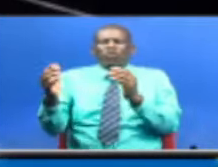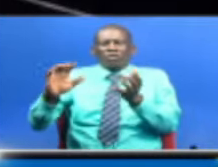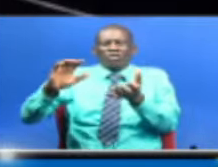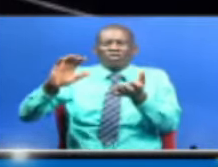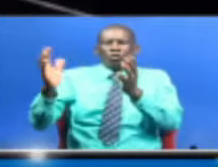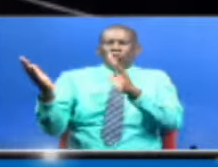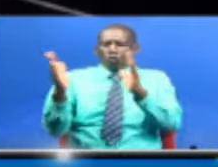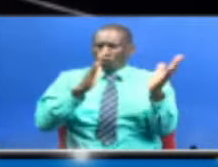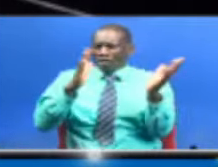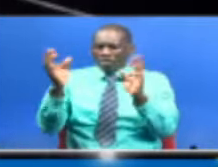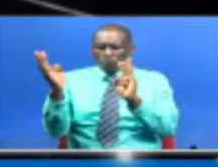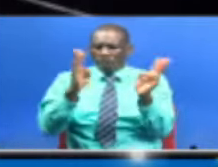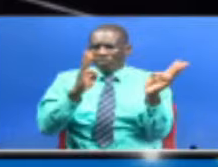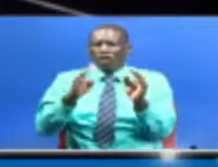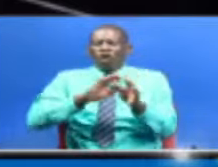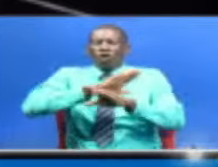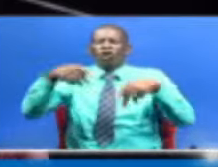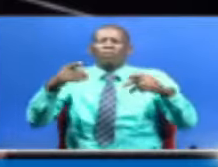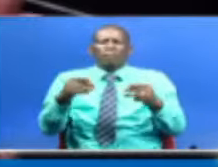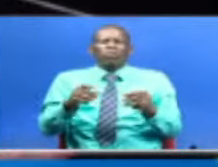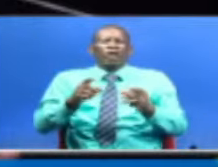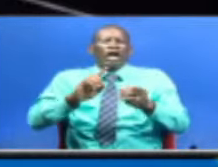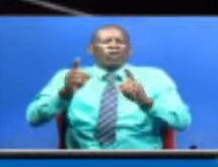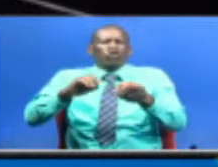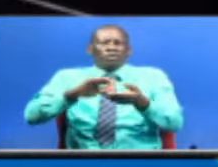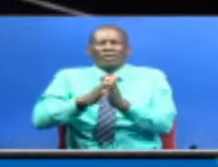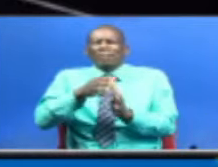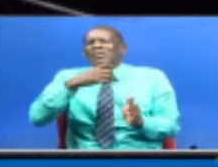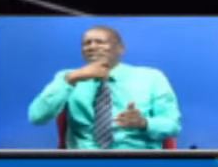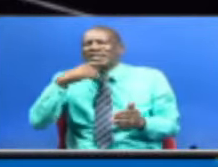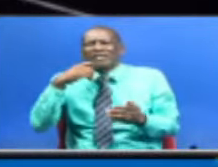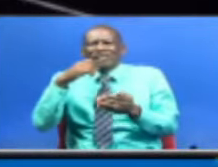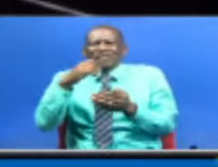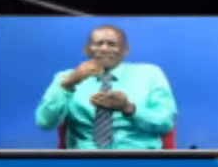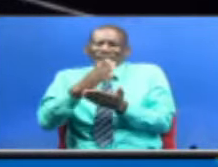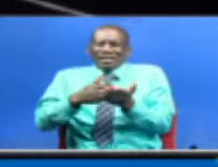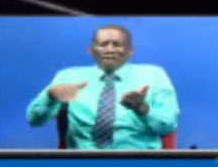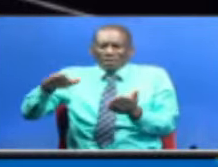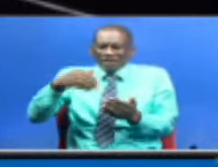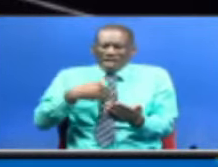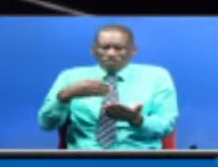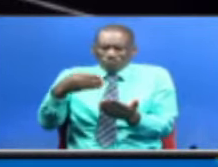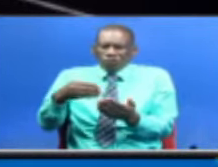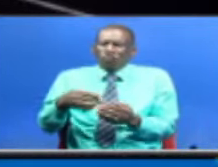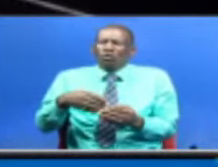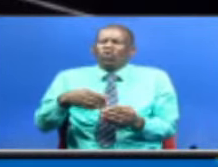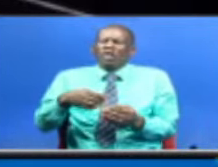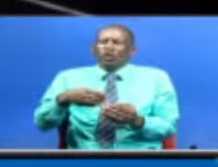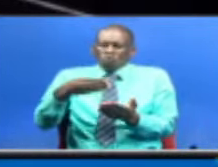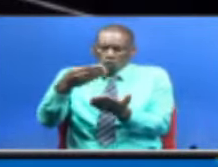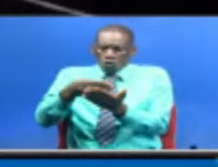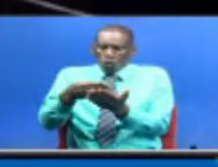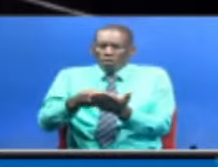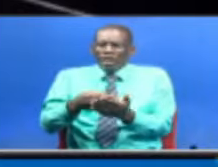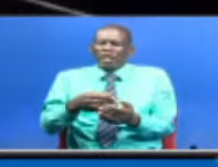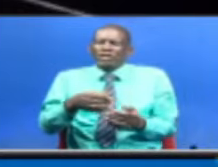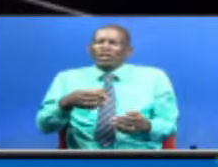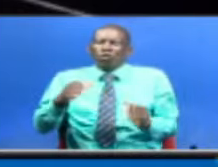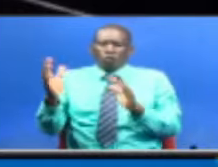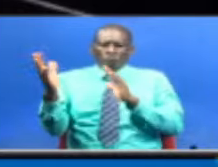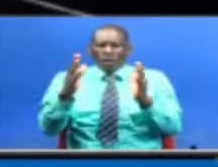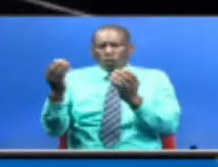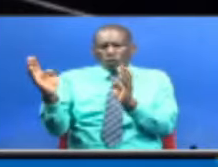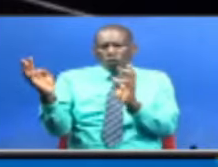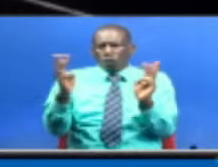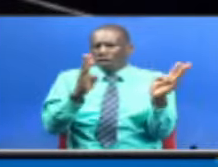it's not that everybody gets drier. Some get wetter weather, some get drier weather. We're getting trouble with some